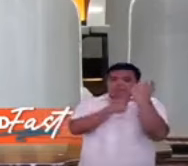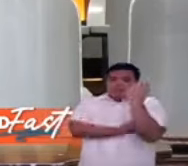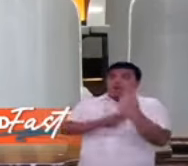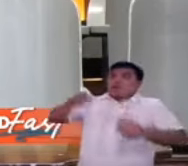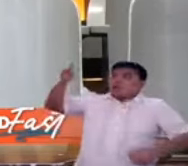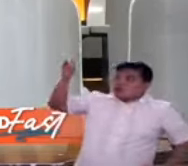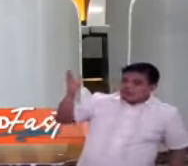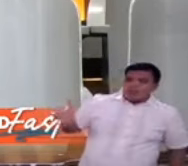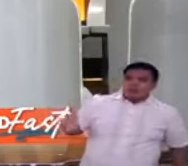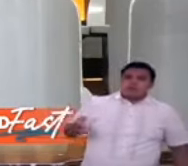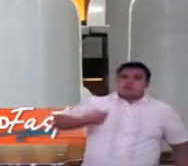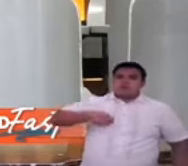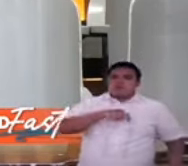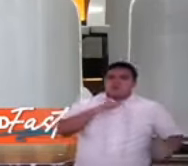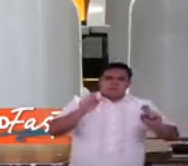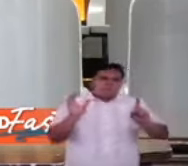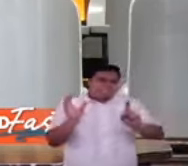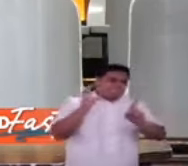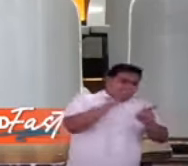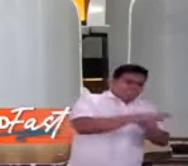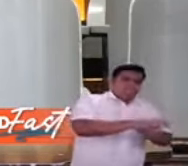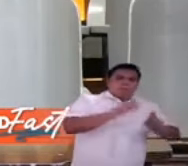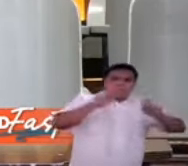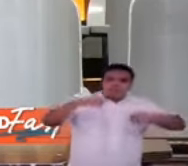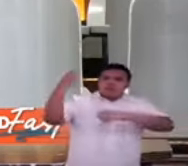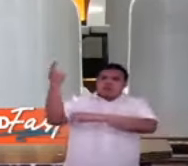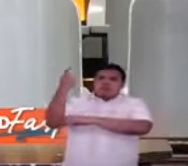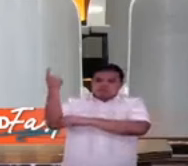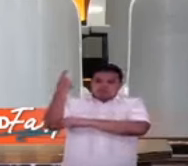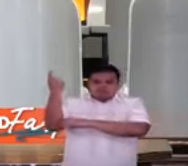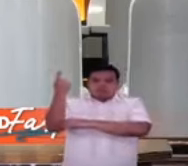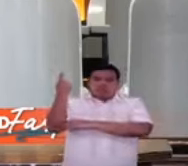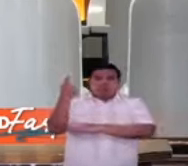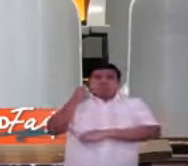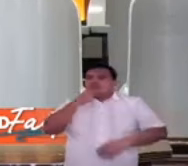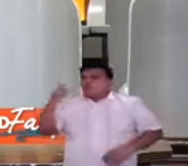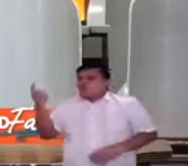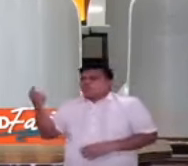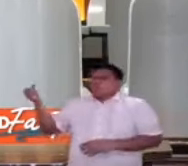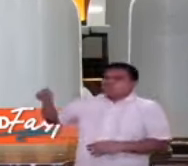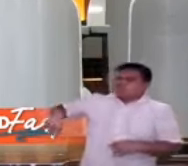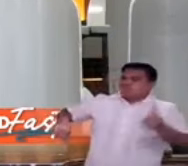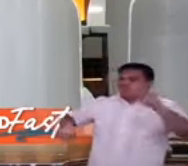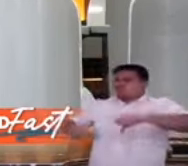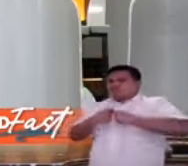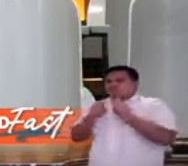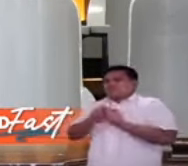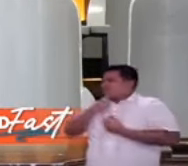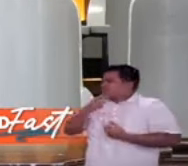God. We should be overcomers. We should be champions. Dili ta kanunay mapildi sa sala.